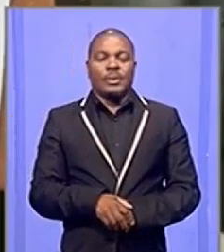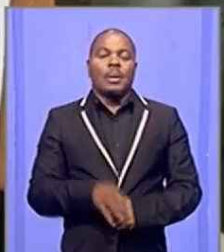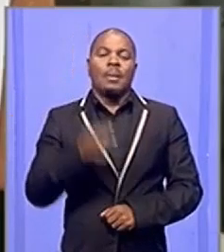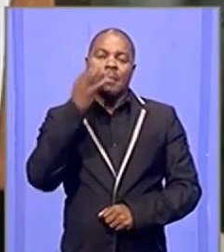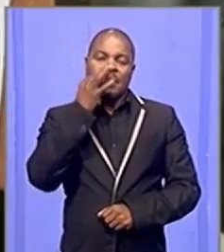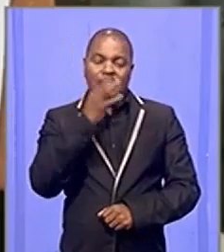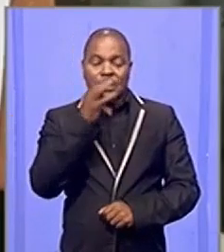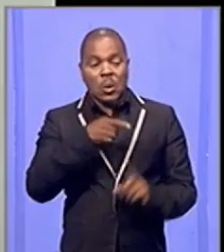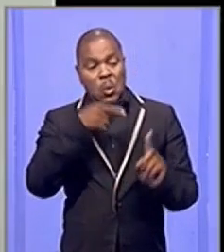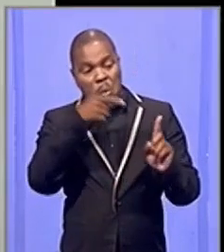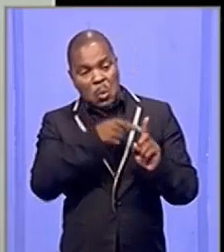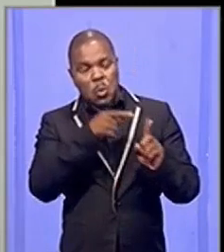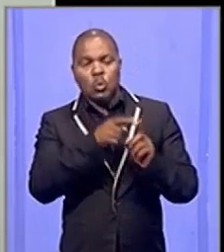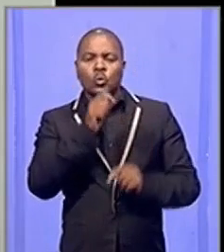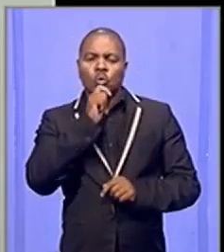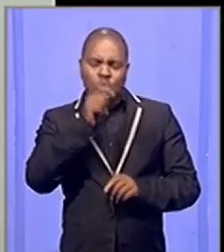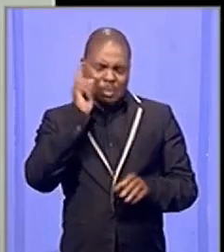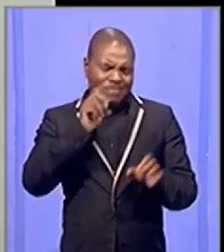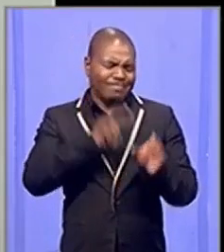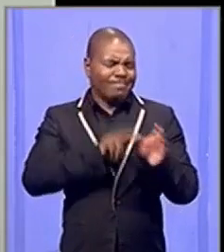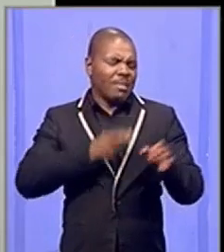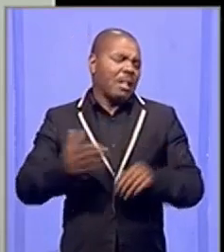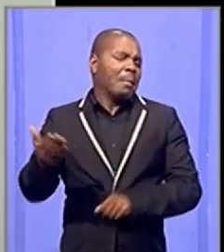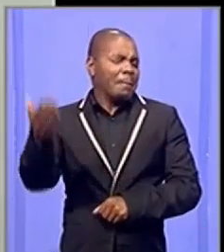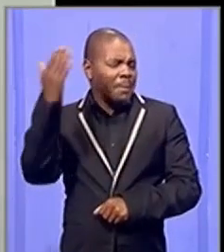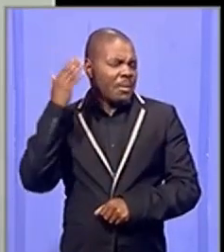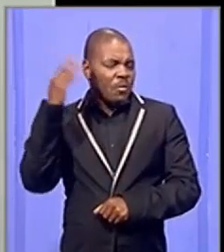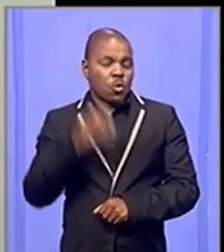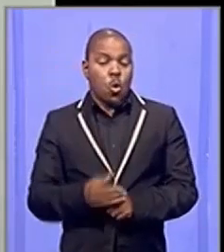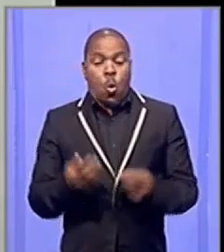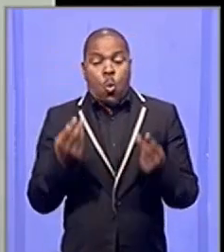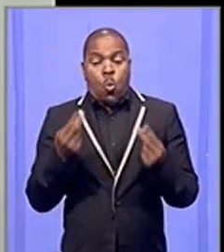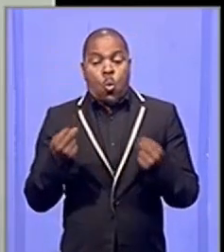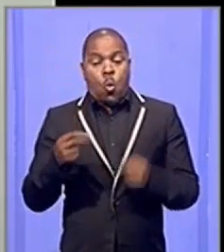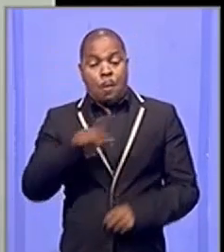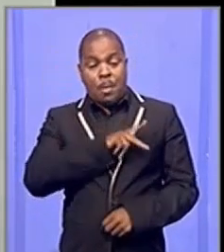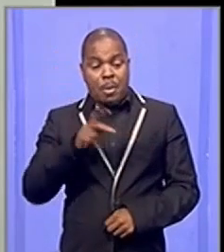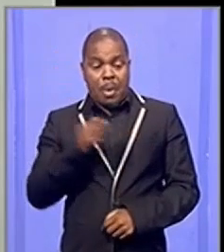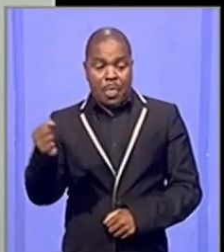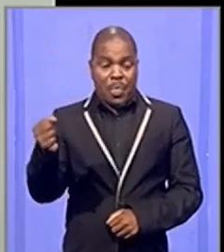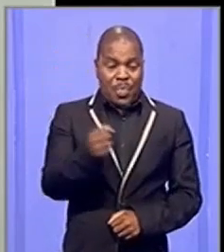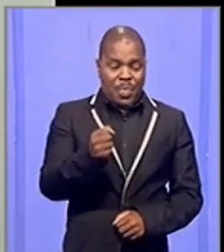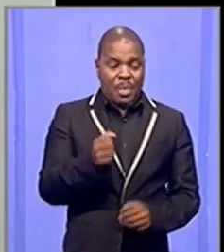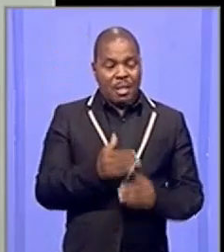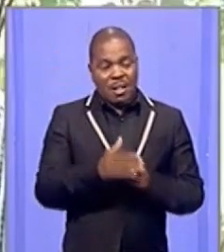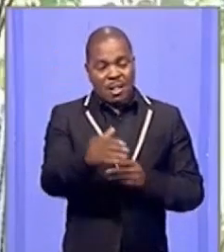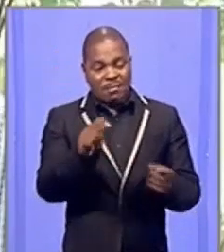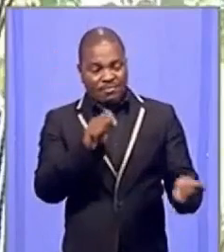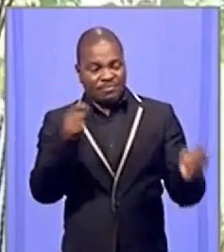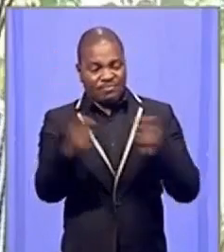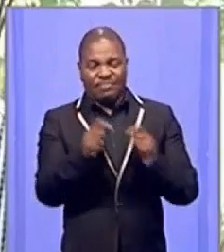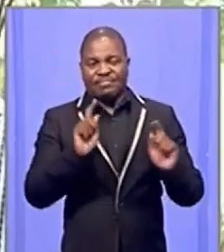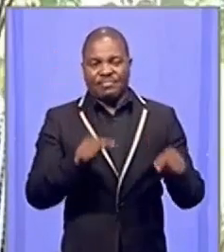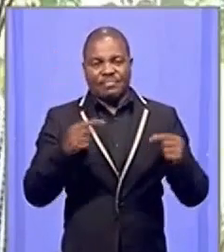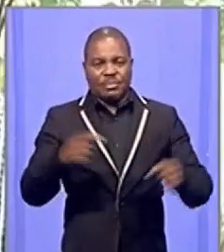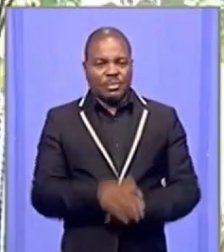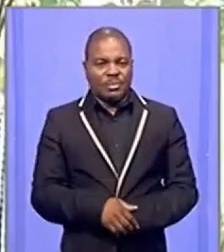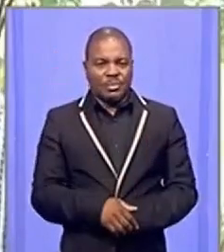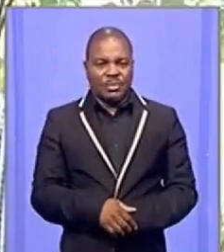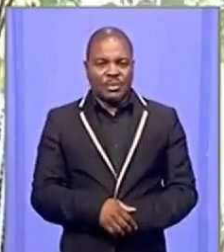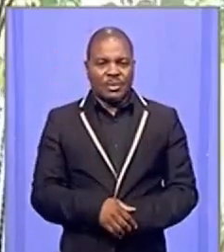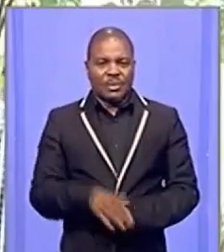na tshwanetse gore a ba rotse marapo kgale, tonakgolo e nngwe ga e kitla e fetola seemo mo provinsing. Re tseba ba tlo go tlisetsa batho ba